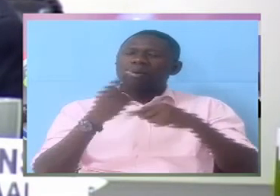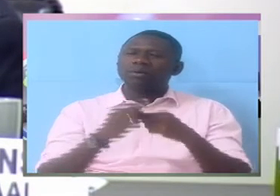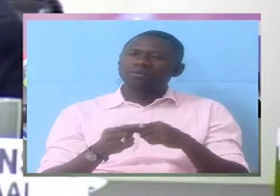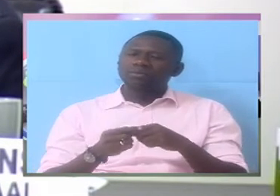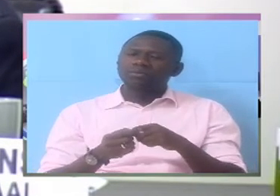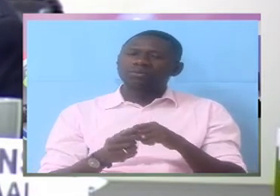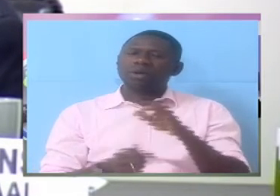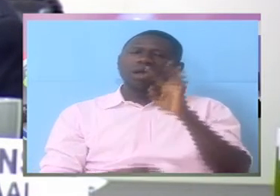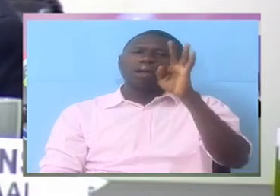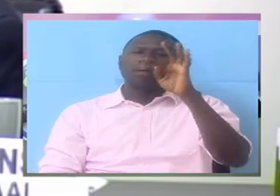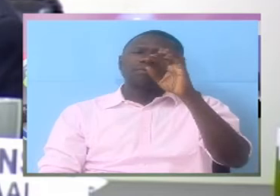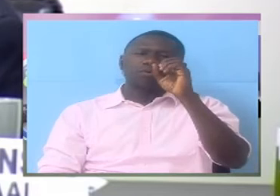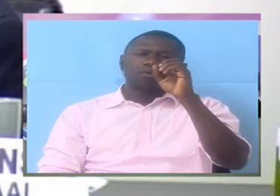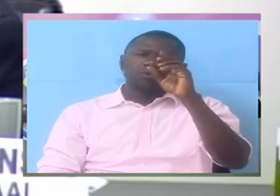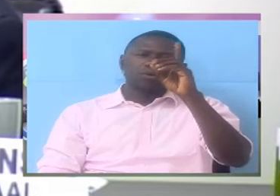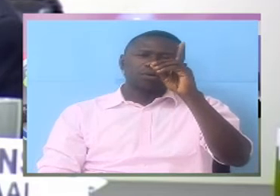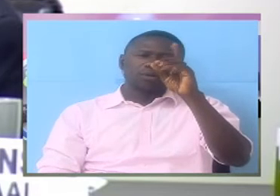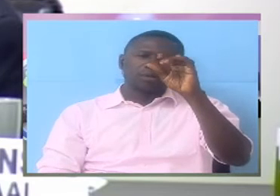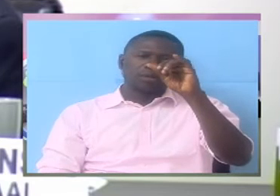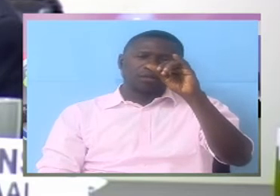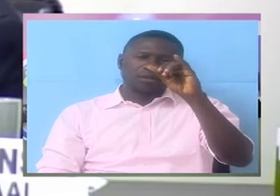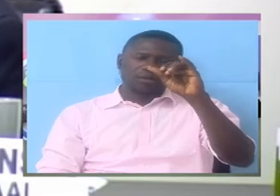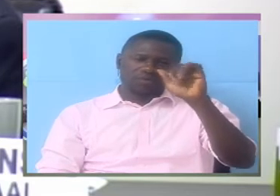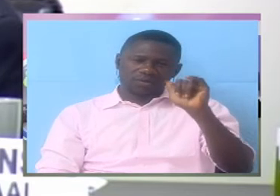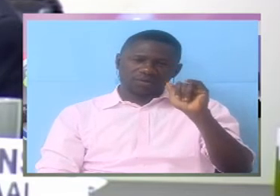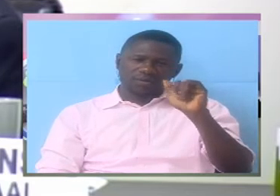silam fode bari dum